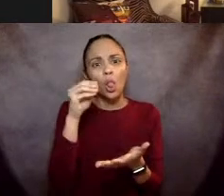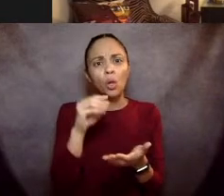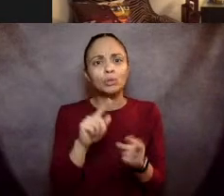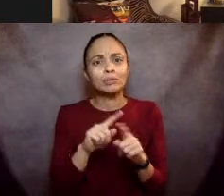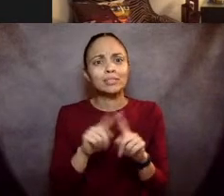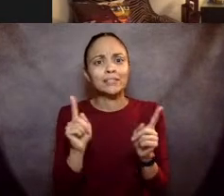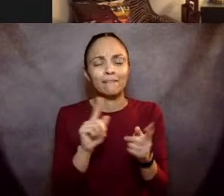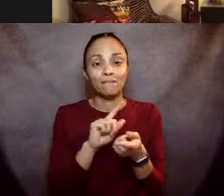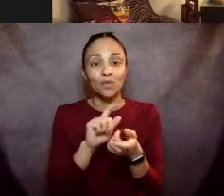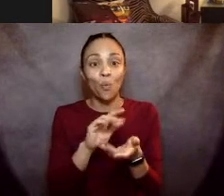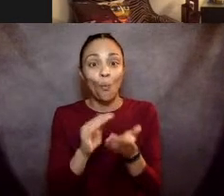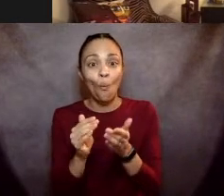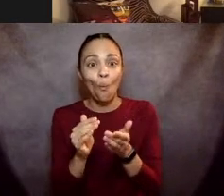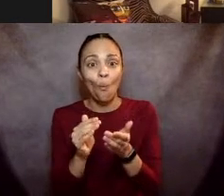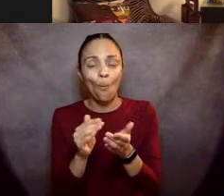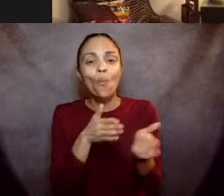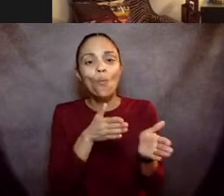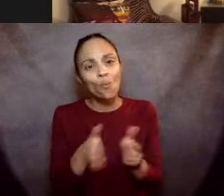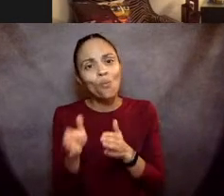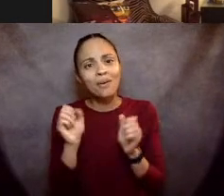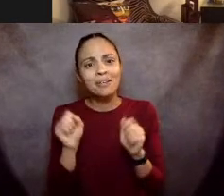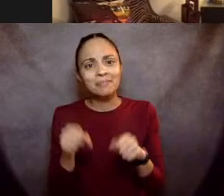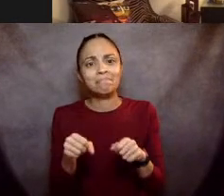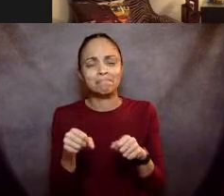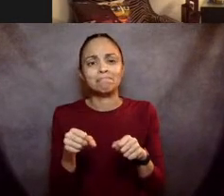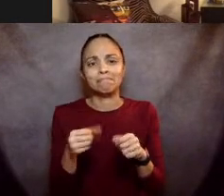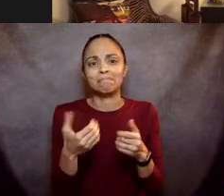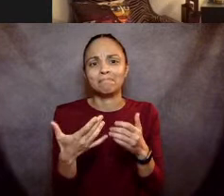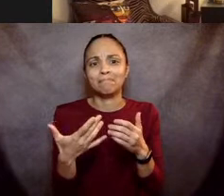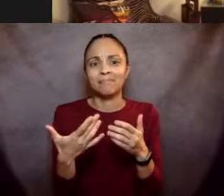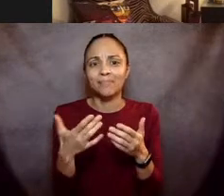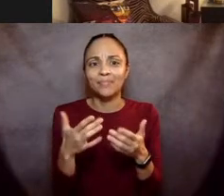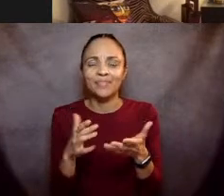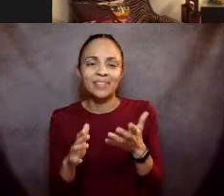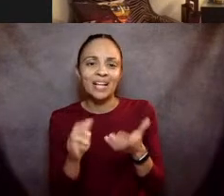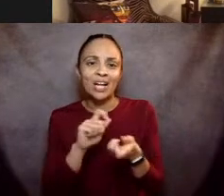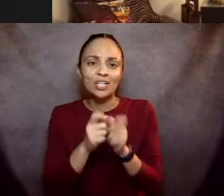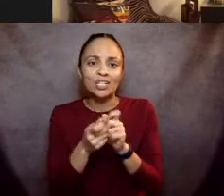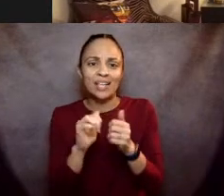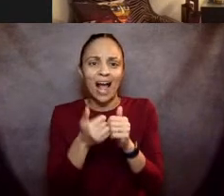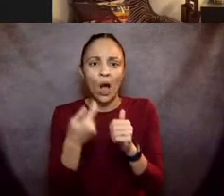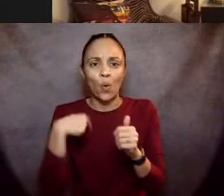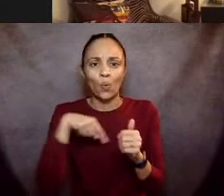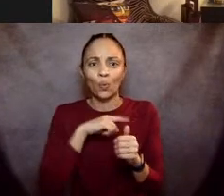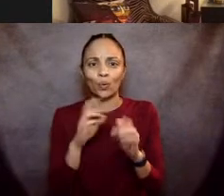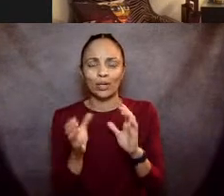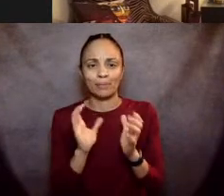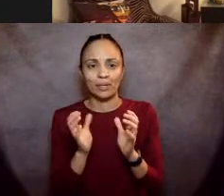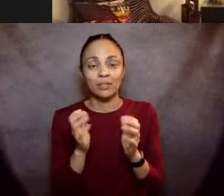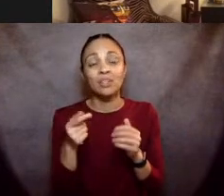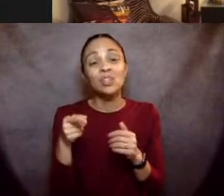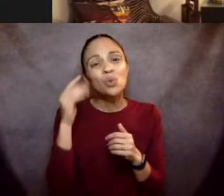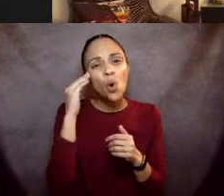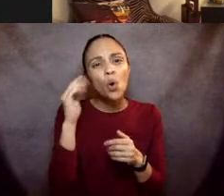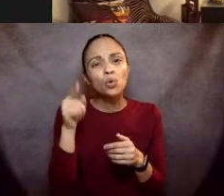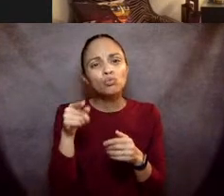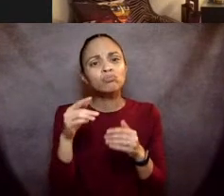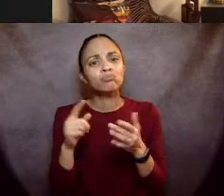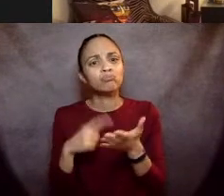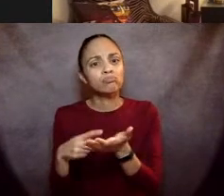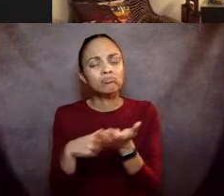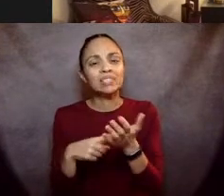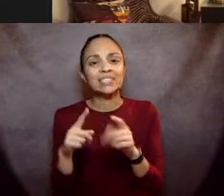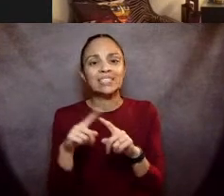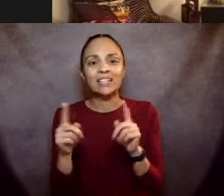thinking, you were talking about technique. I mean, there was the Graham technique, the Lamont technique, the Horton technique, and then